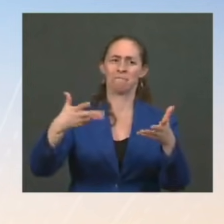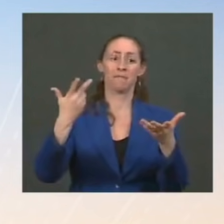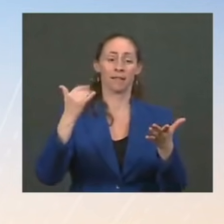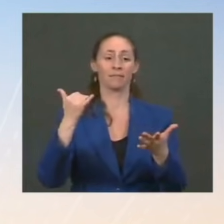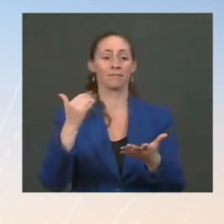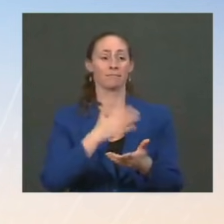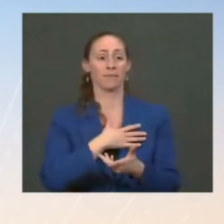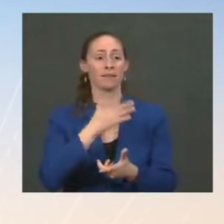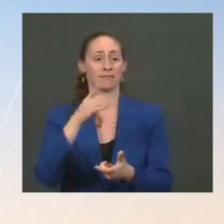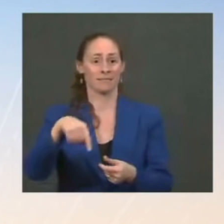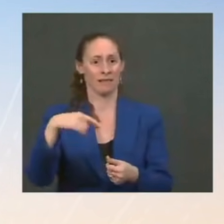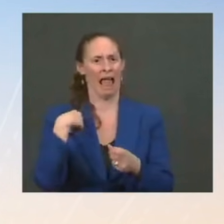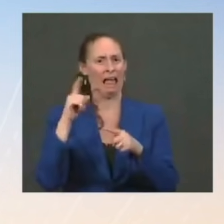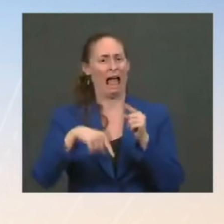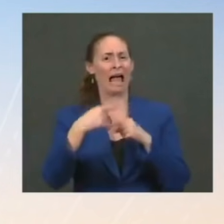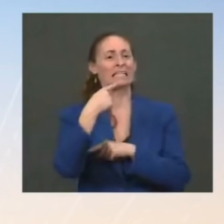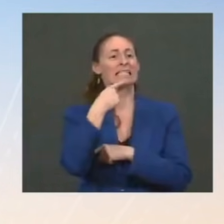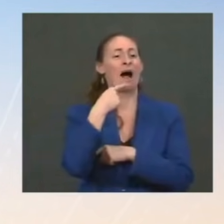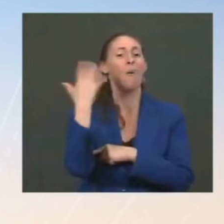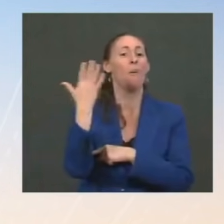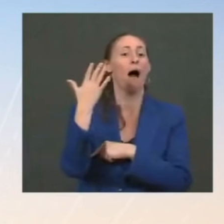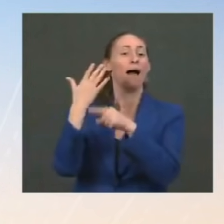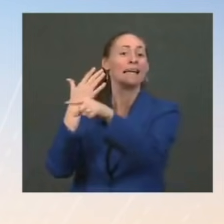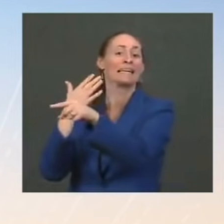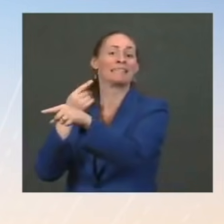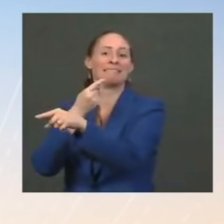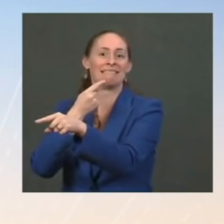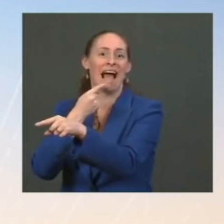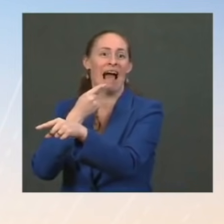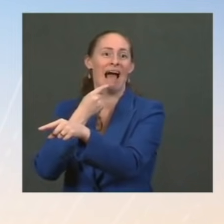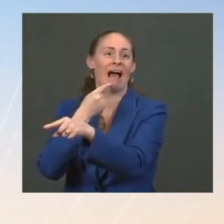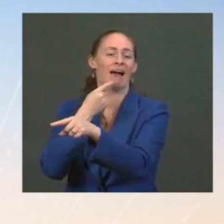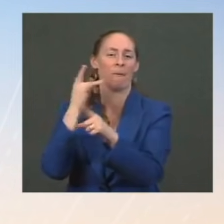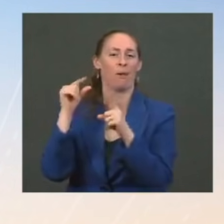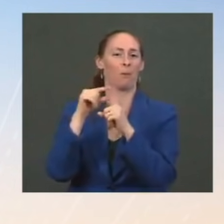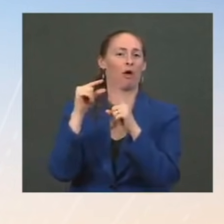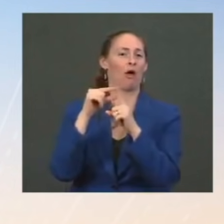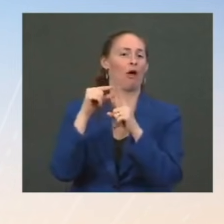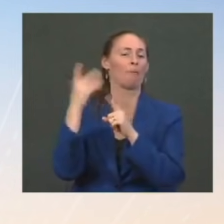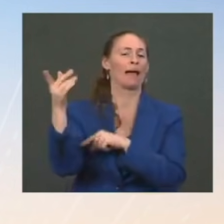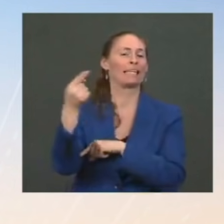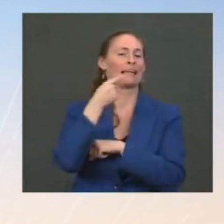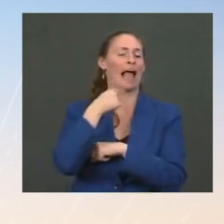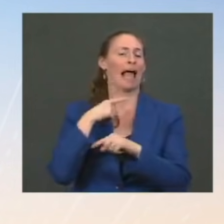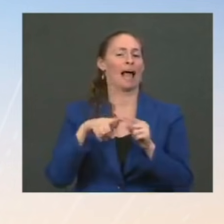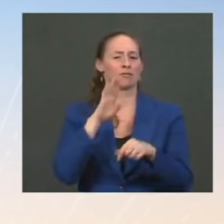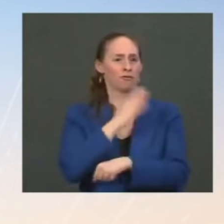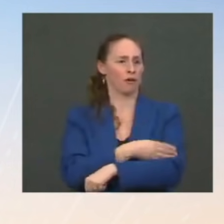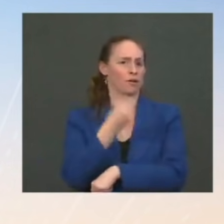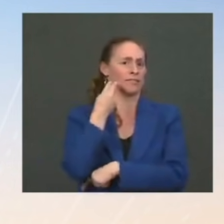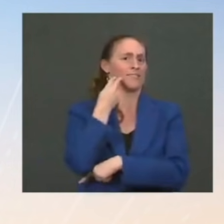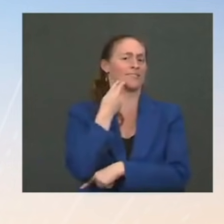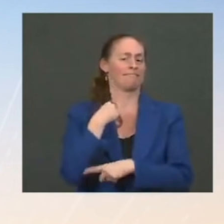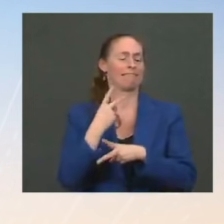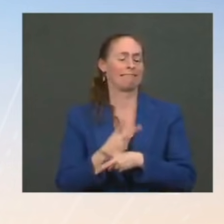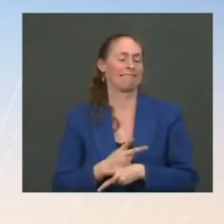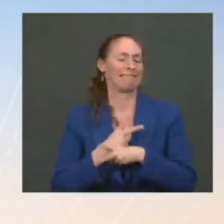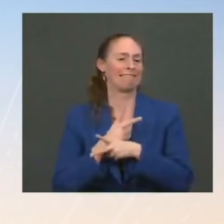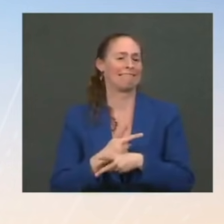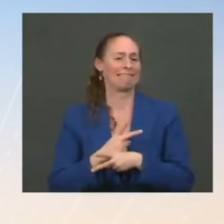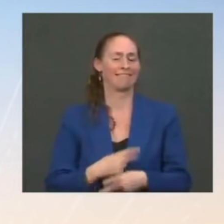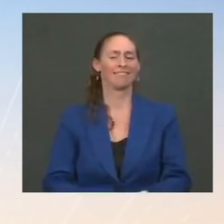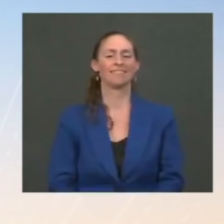going to see this, and so she'll call me out, so I can't use those words. But look, the president has,